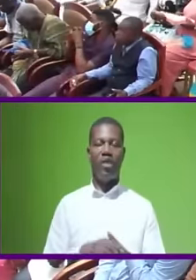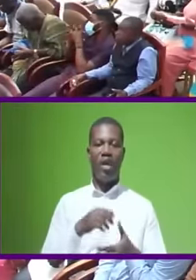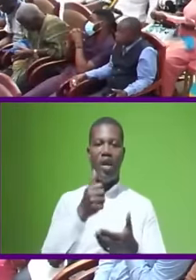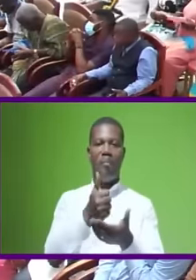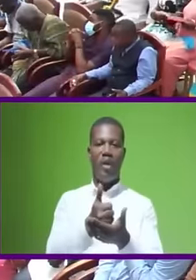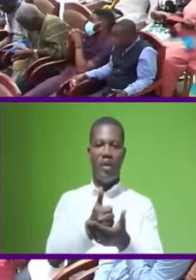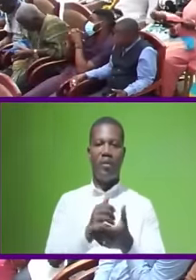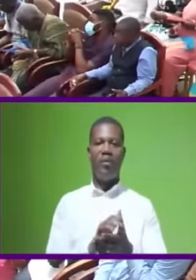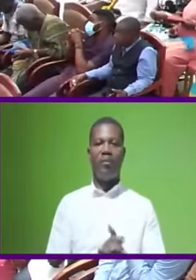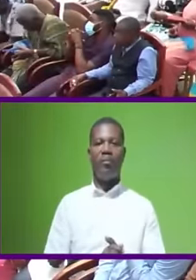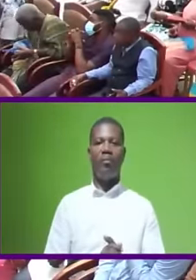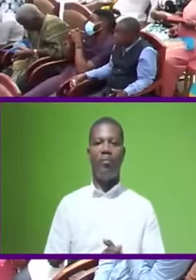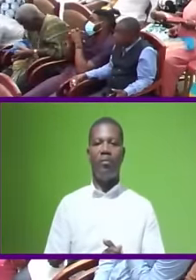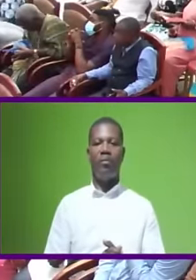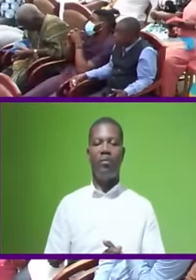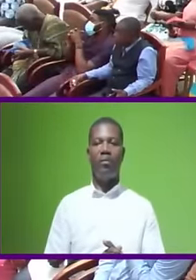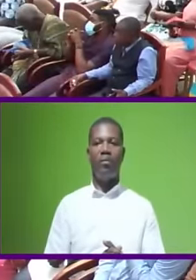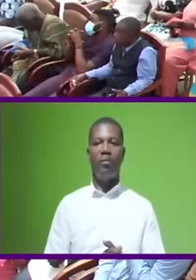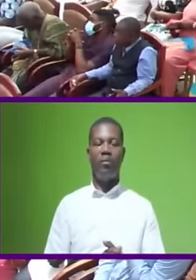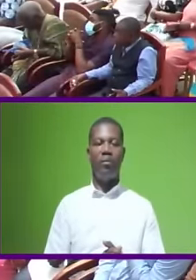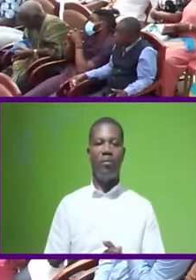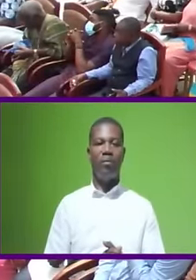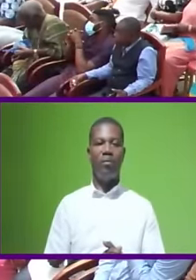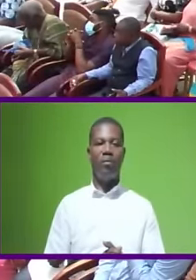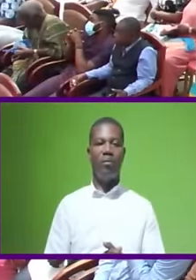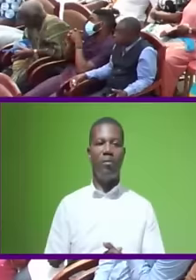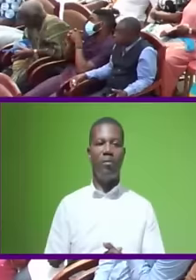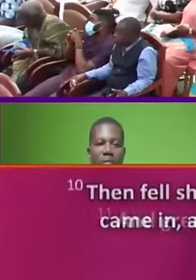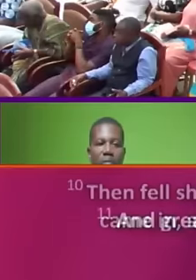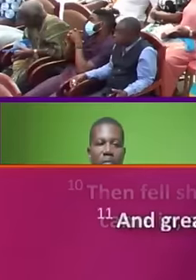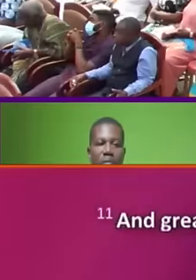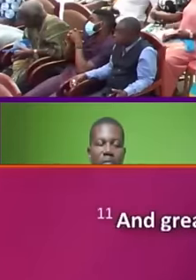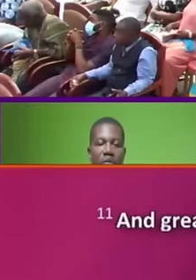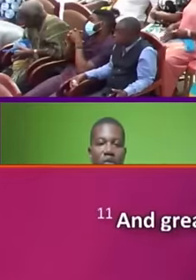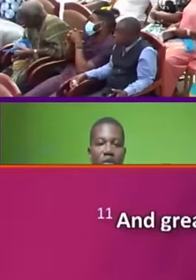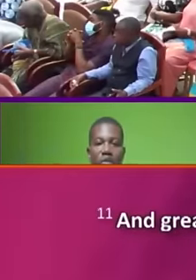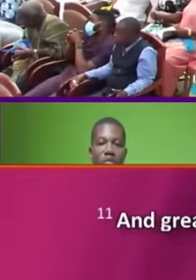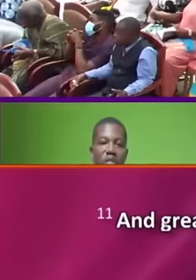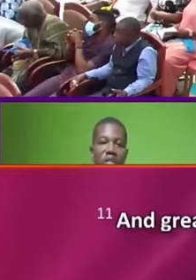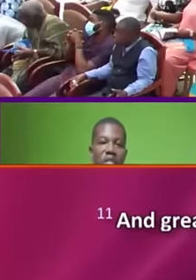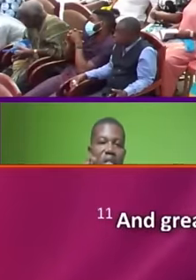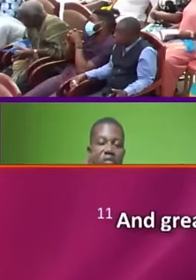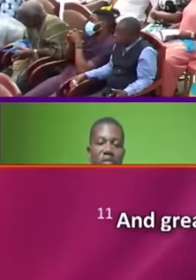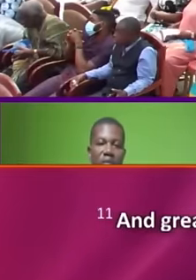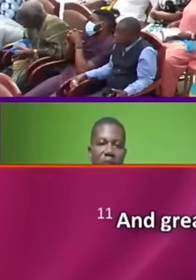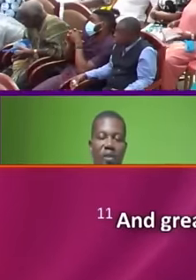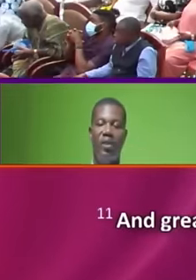Amen. Amen. Yes. Verse 11.